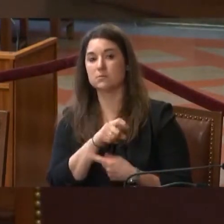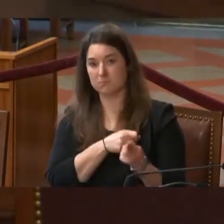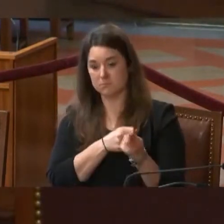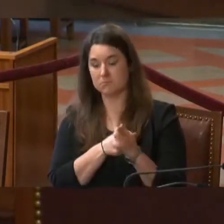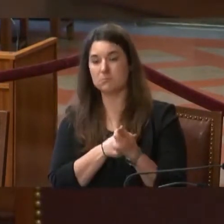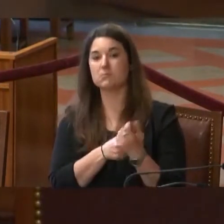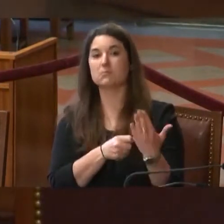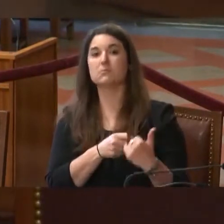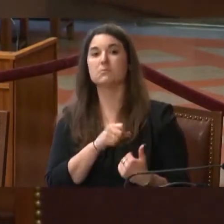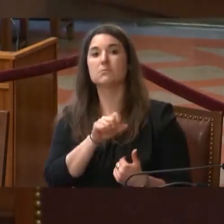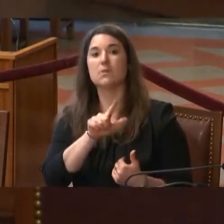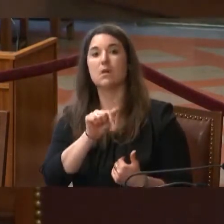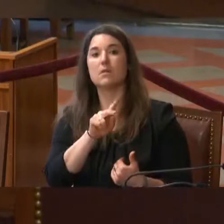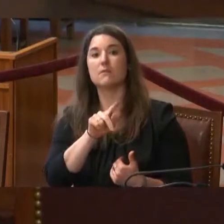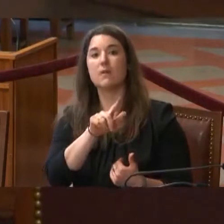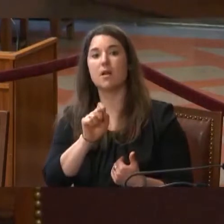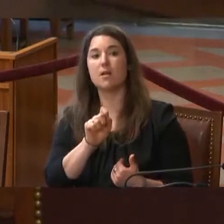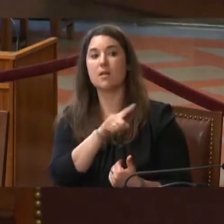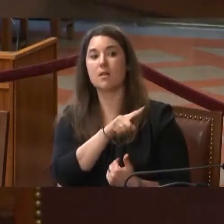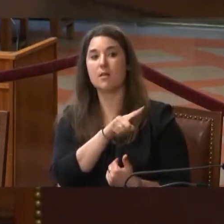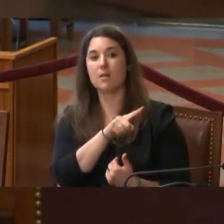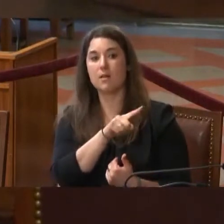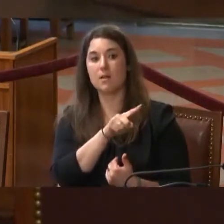Aye. Mr. Lavelle.